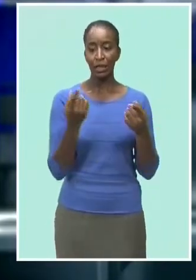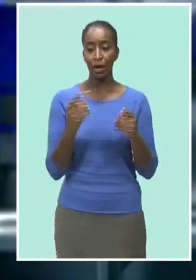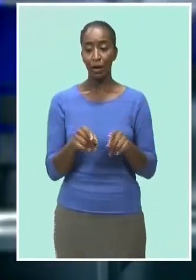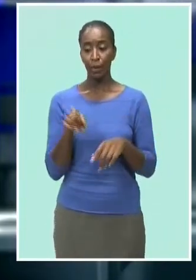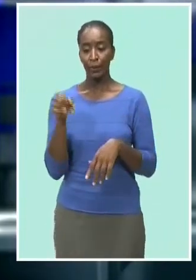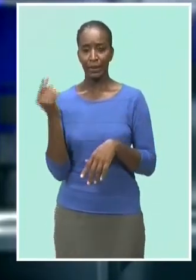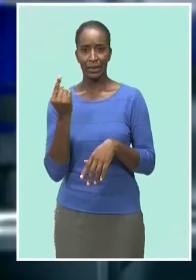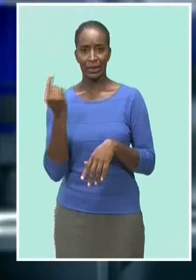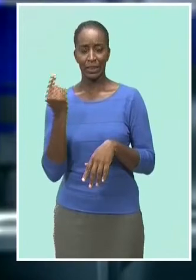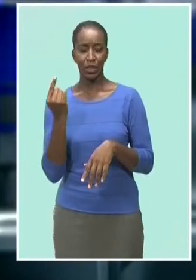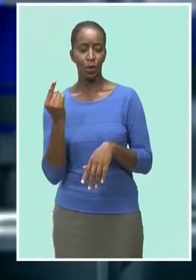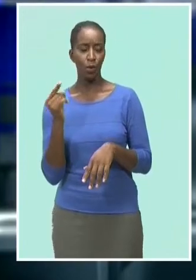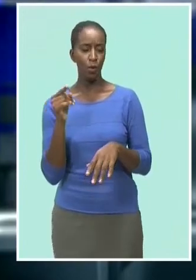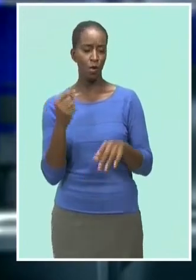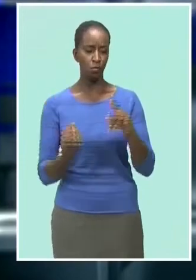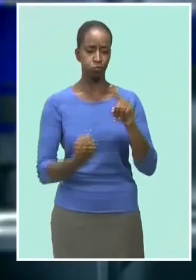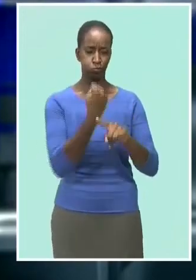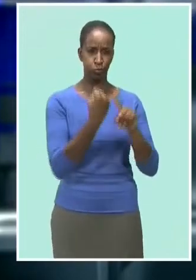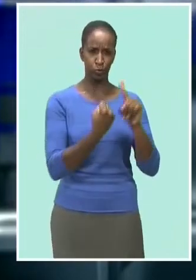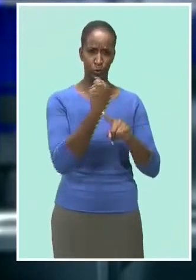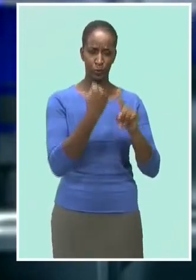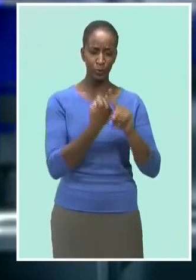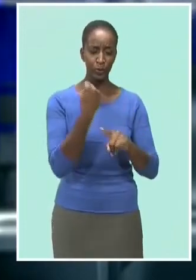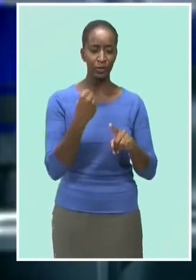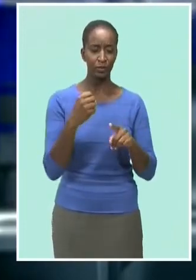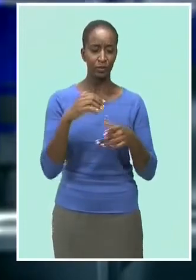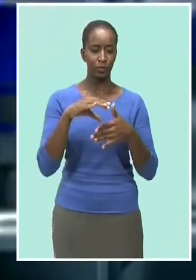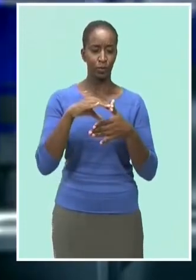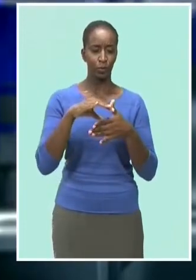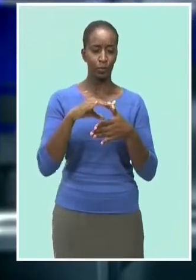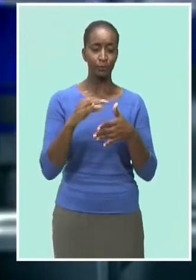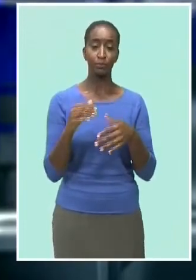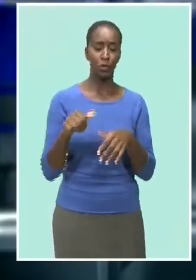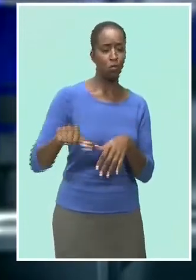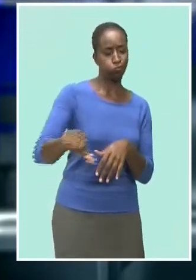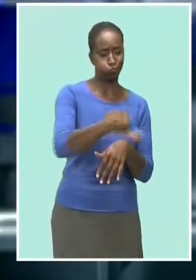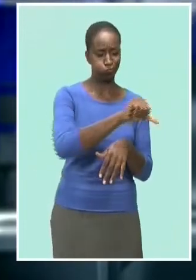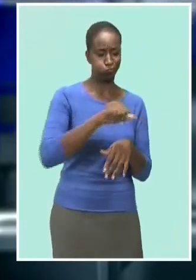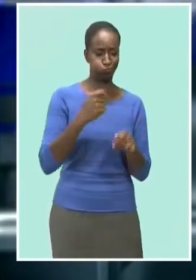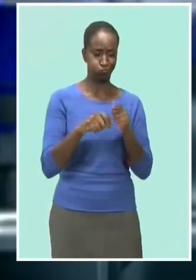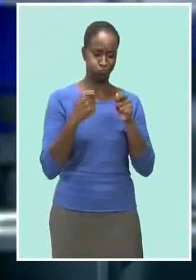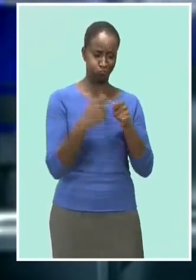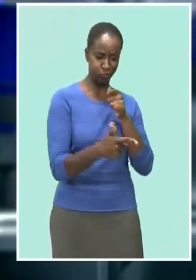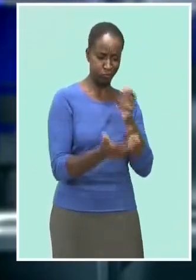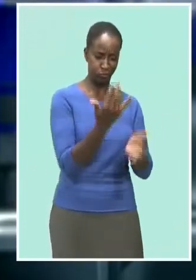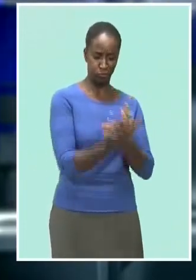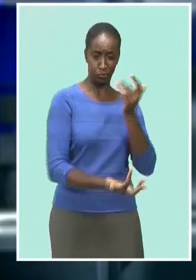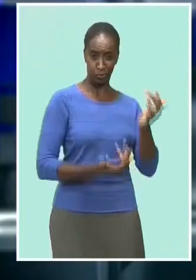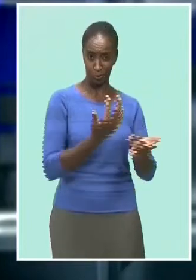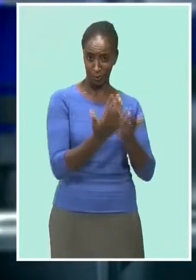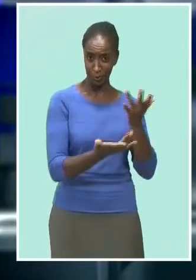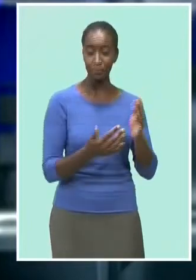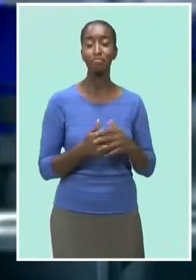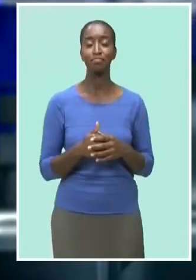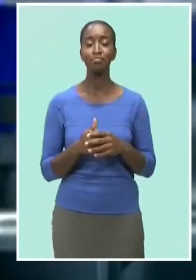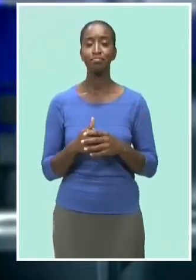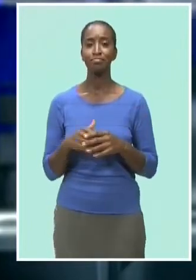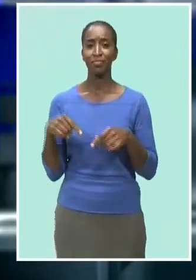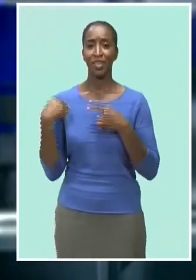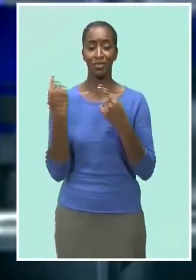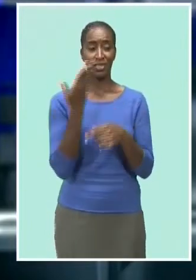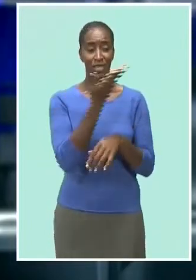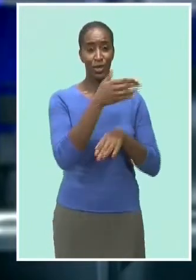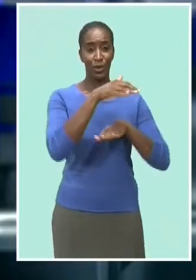accelerant. Now, Commissioner of Police Tyrone Griffith, who was also at that press conference, says contrary to the reports carried in the British media over the past 24 to 48